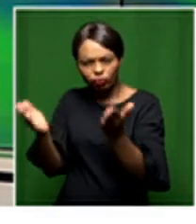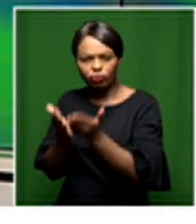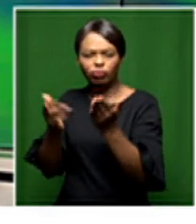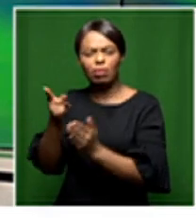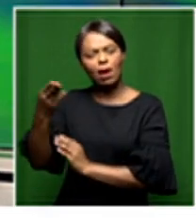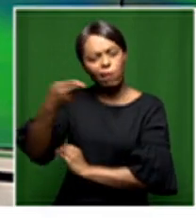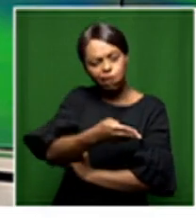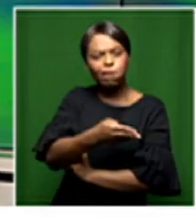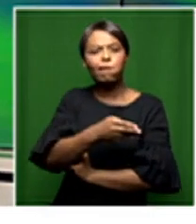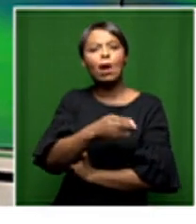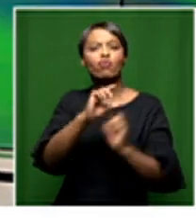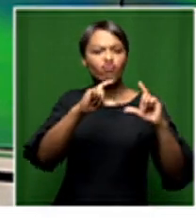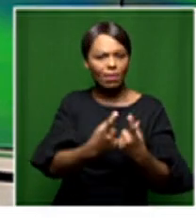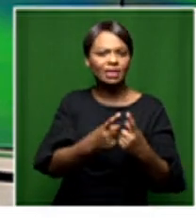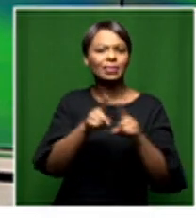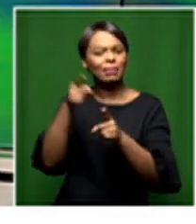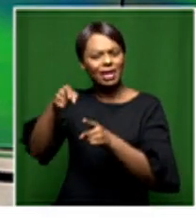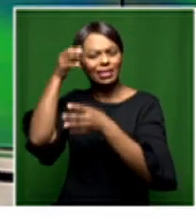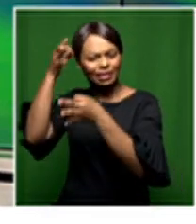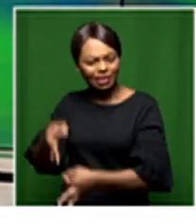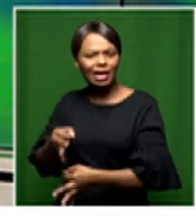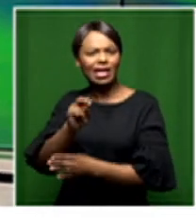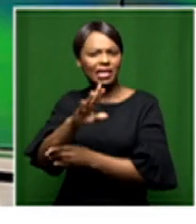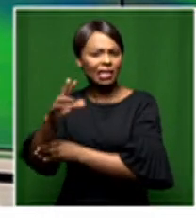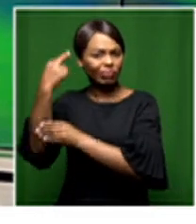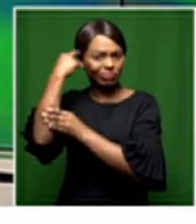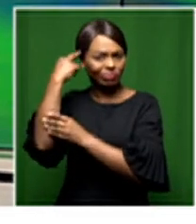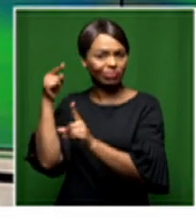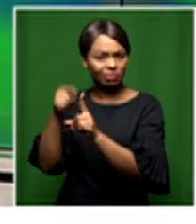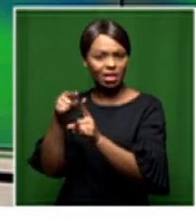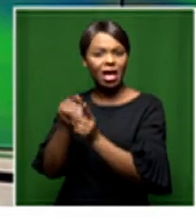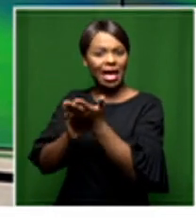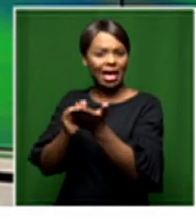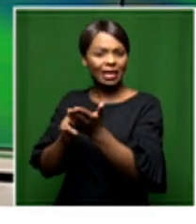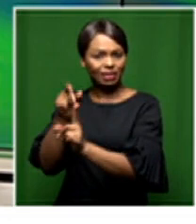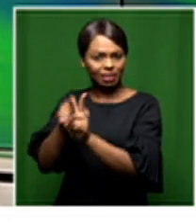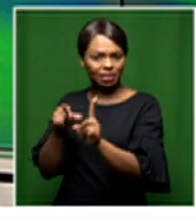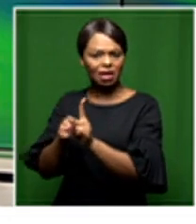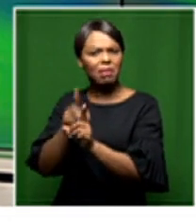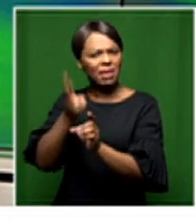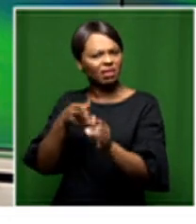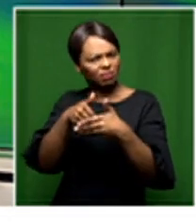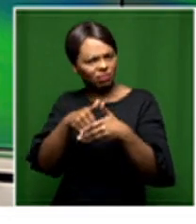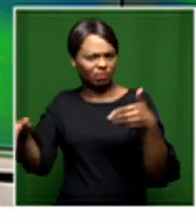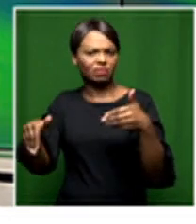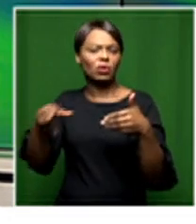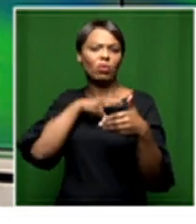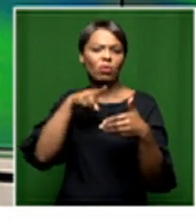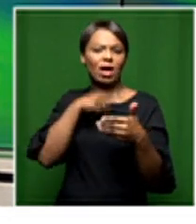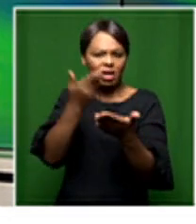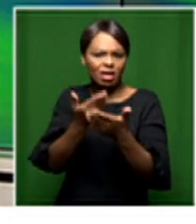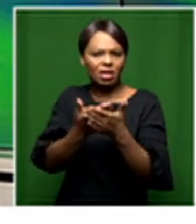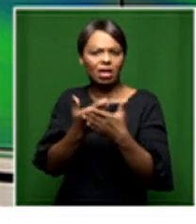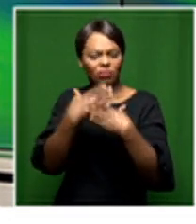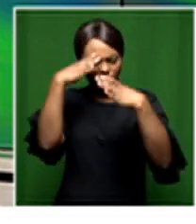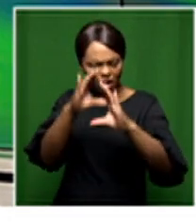the commission and to decide whether ANC Secretary-General Ace Magashule should step aside in order to deal